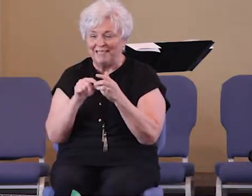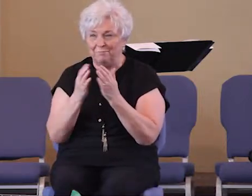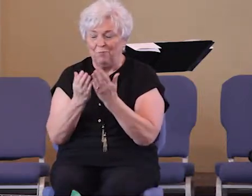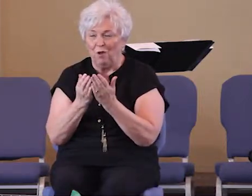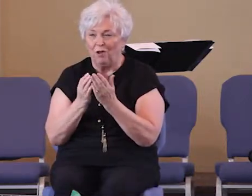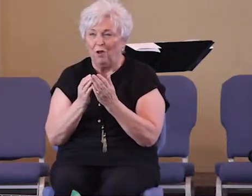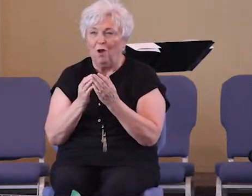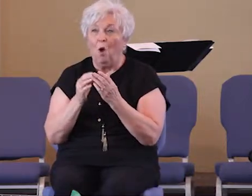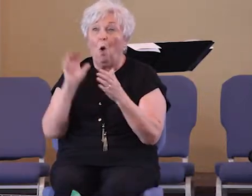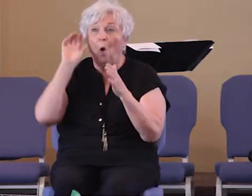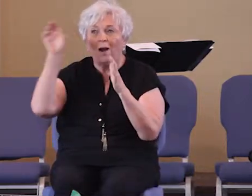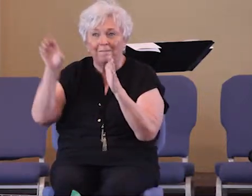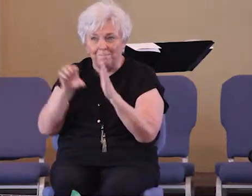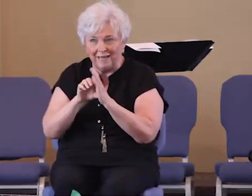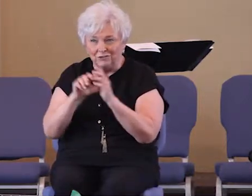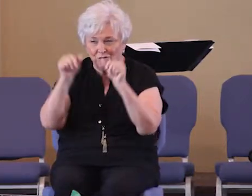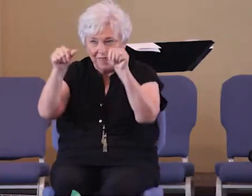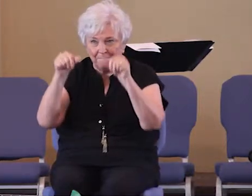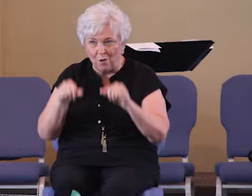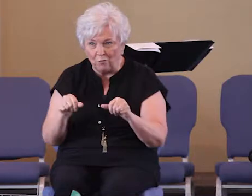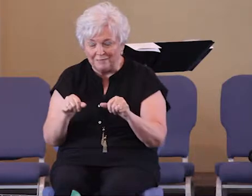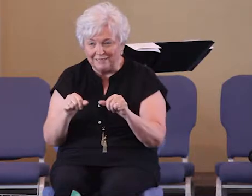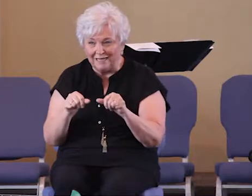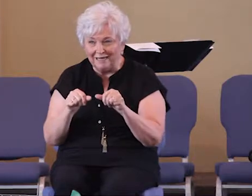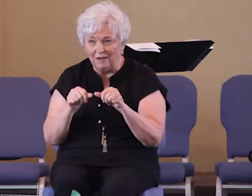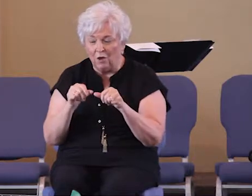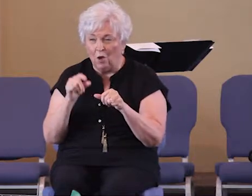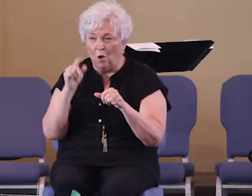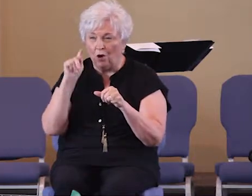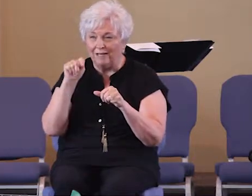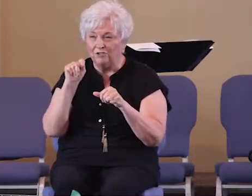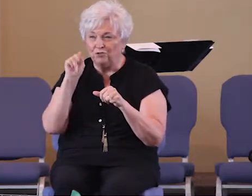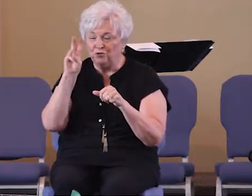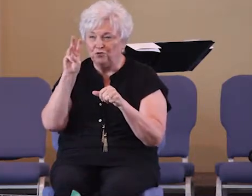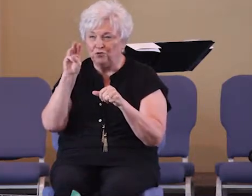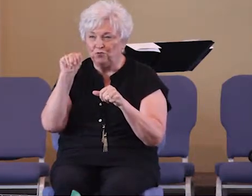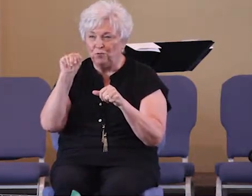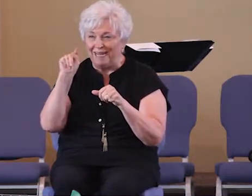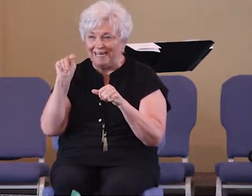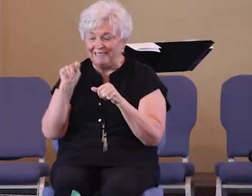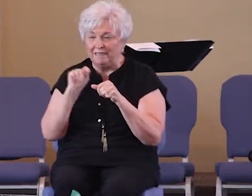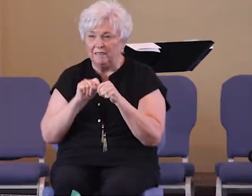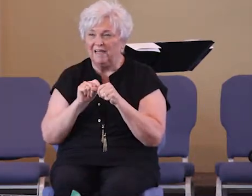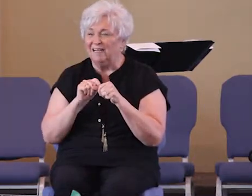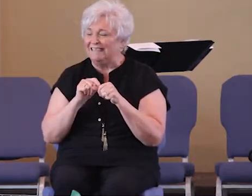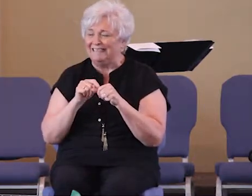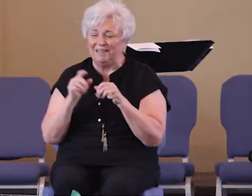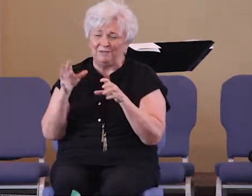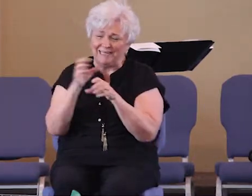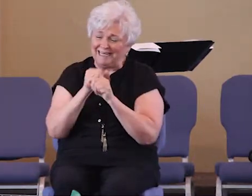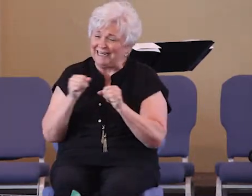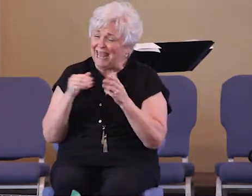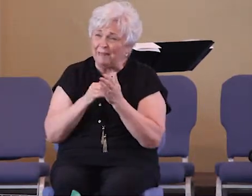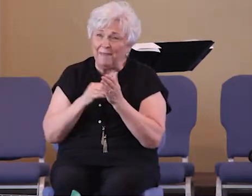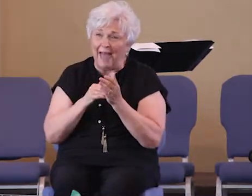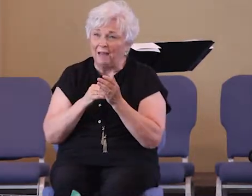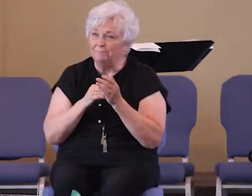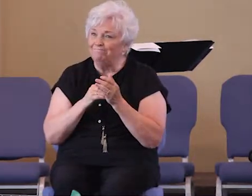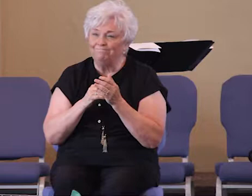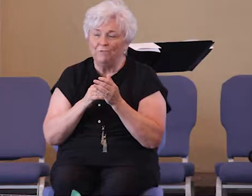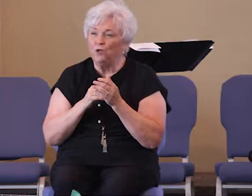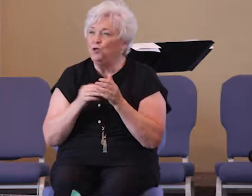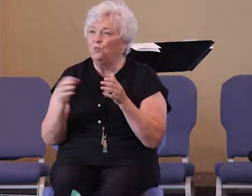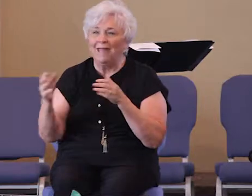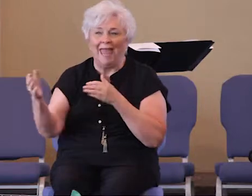or something along those lines, a tweet they tweeted. But you can't reel that stuff back in most of the